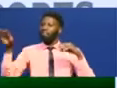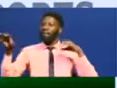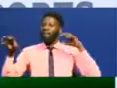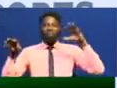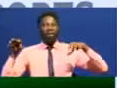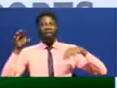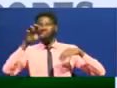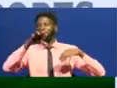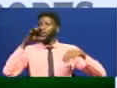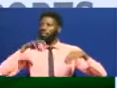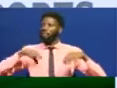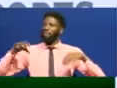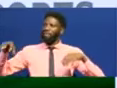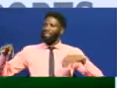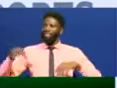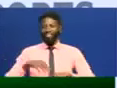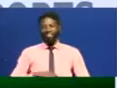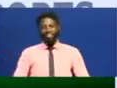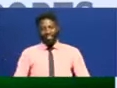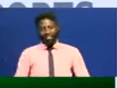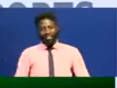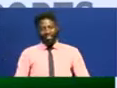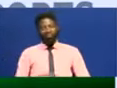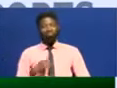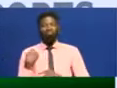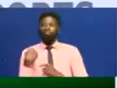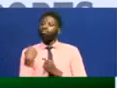And this has been the case for a long time.